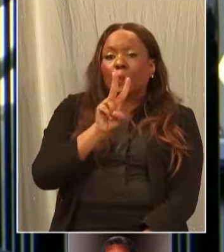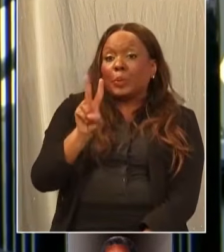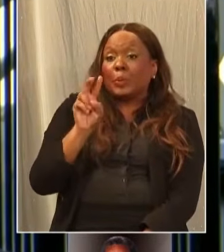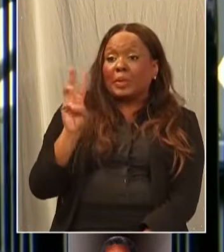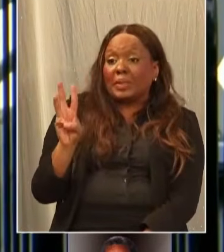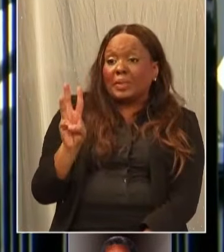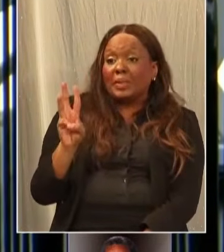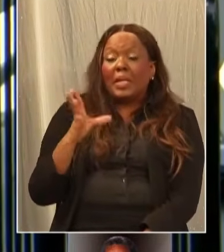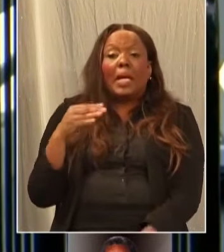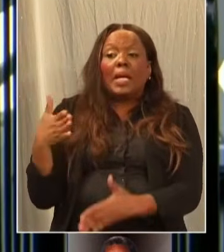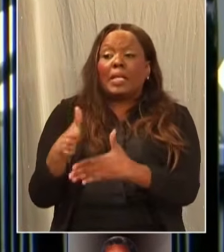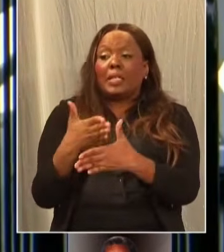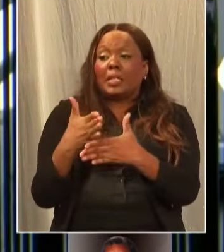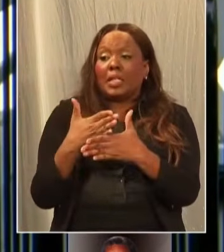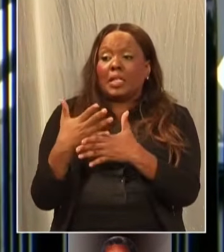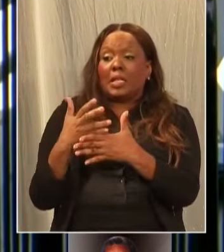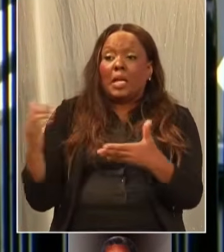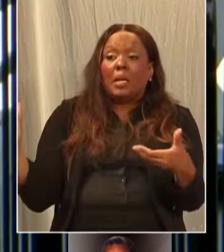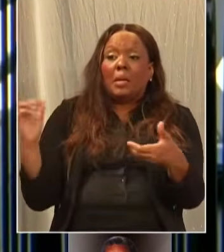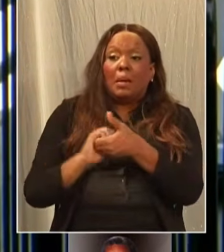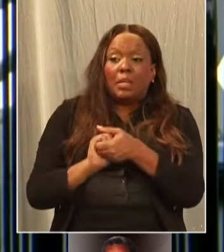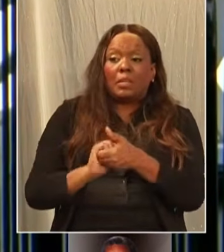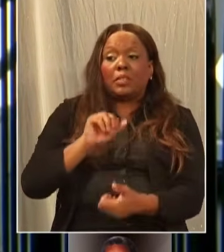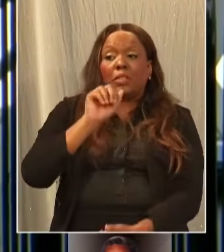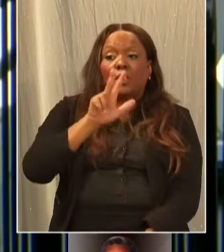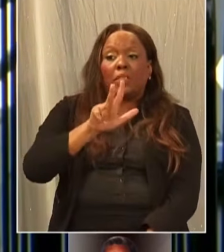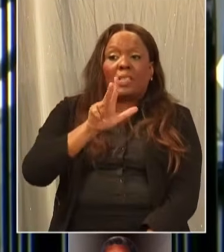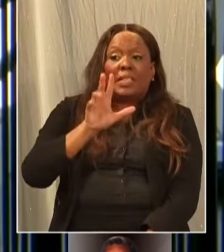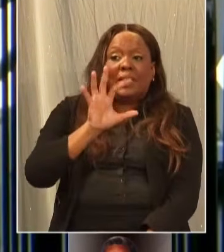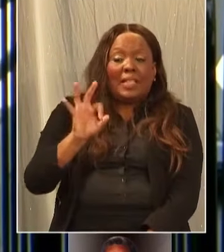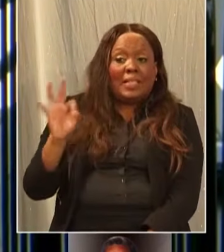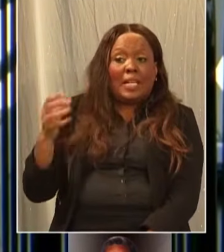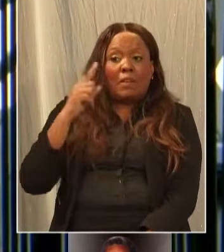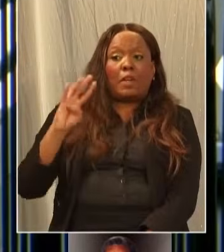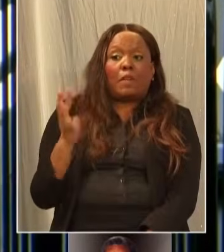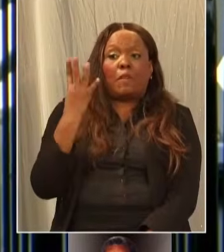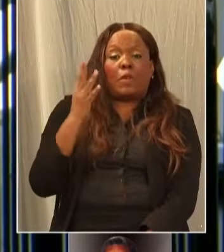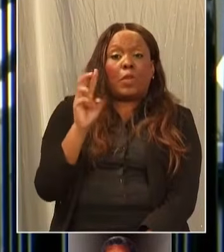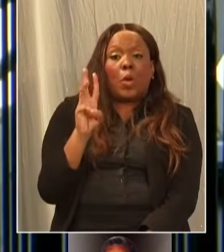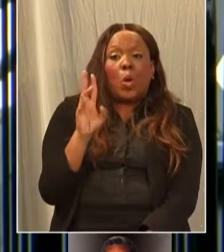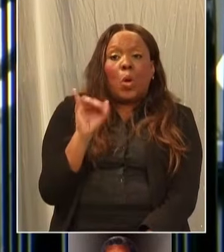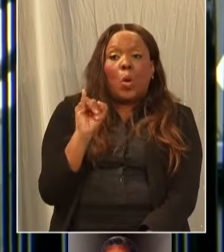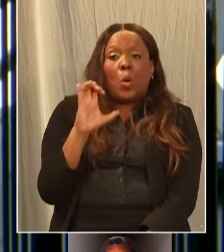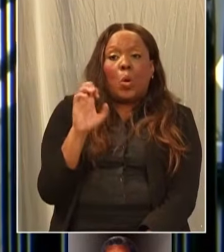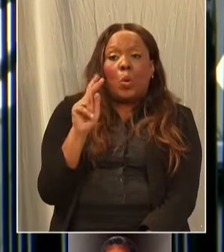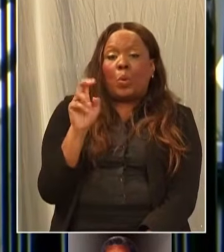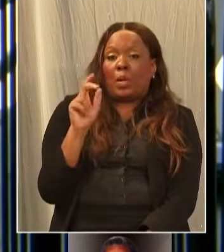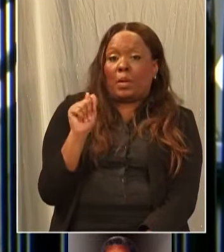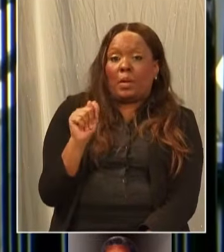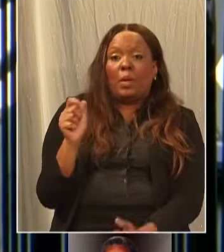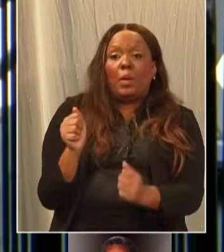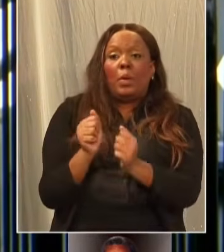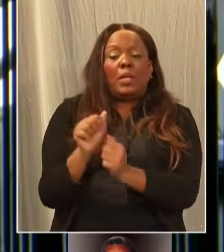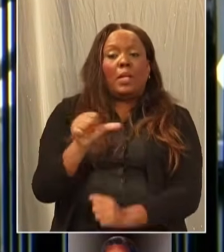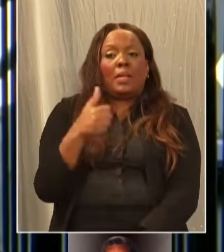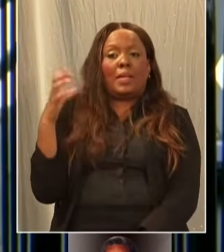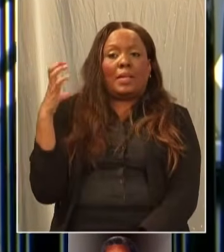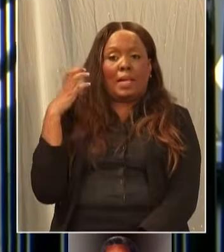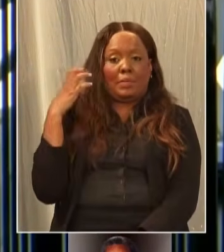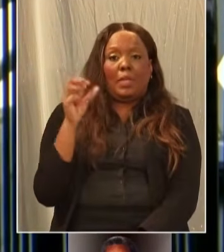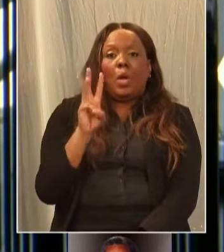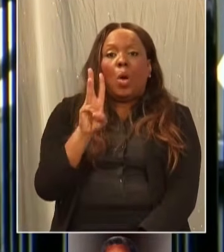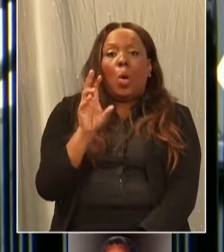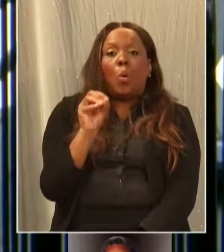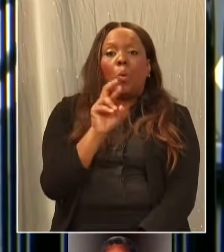magnificent partnership of 399 to the fourth wicket with Captain Sir Frank Worrell. From